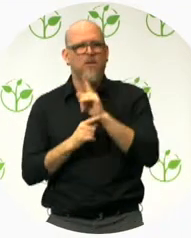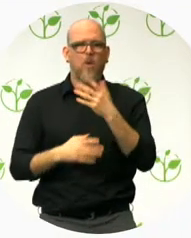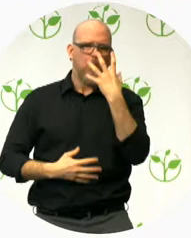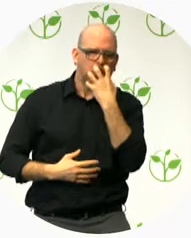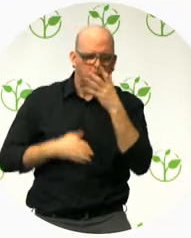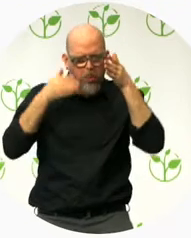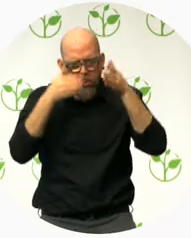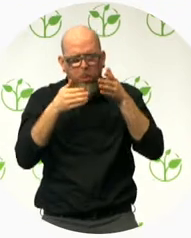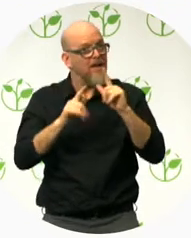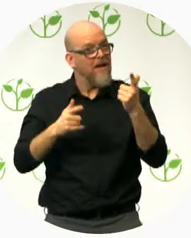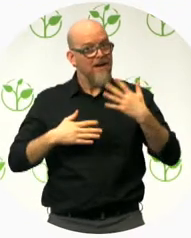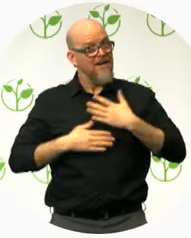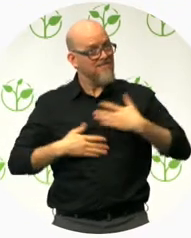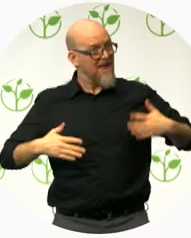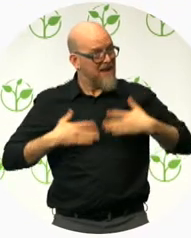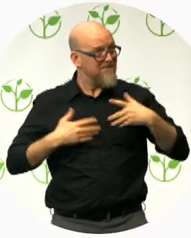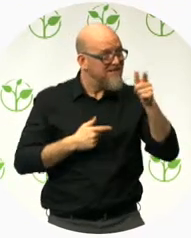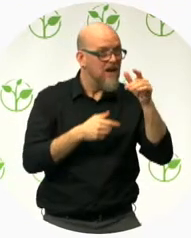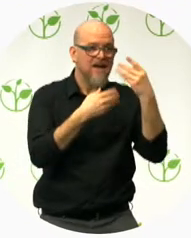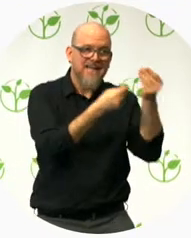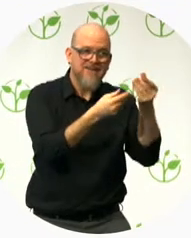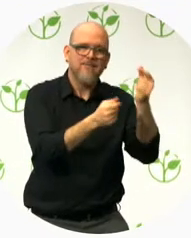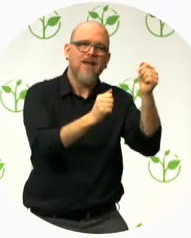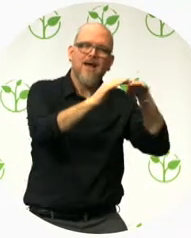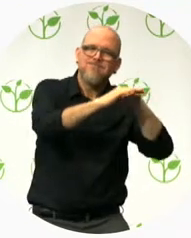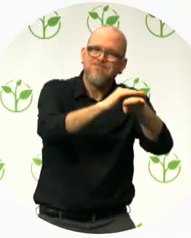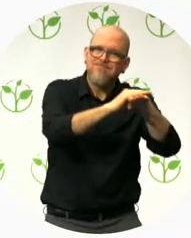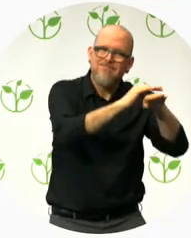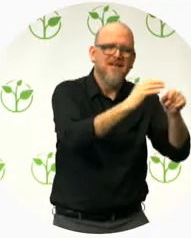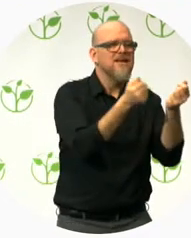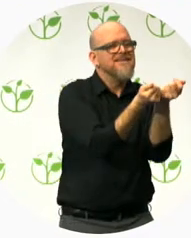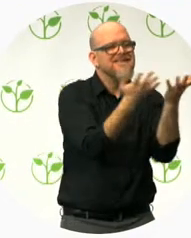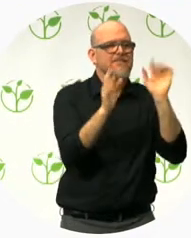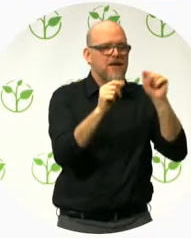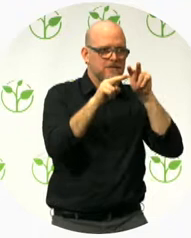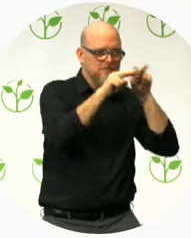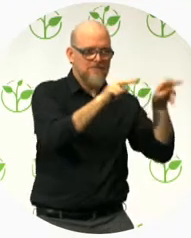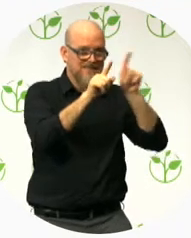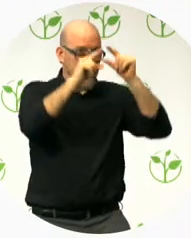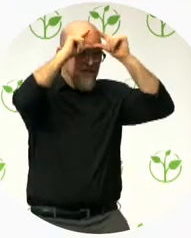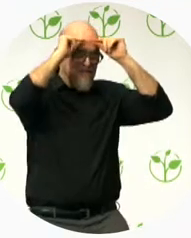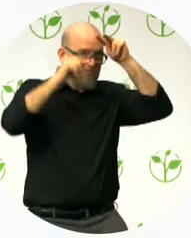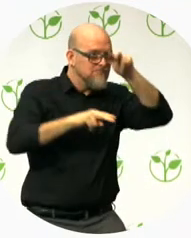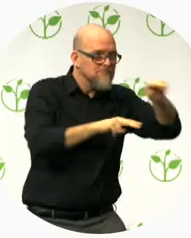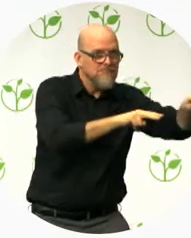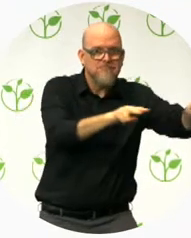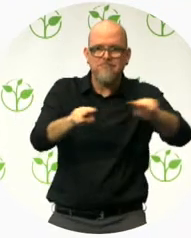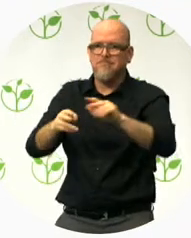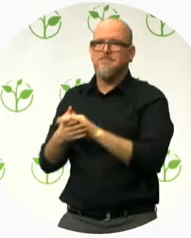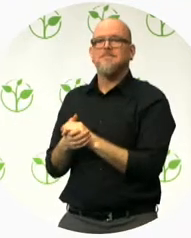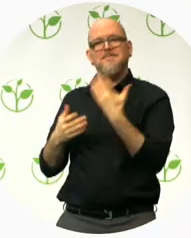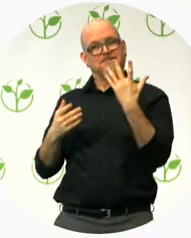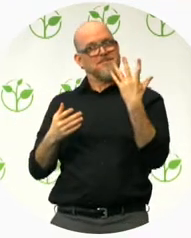and well-being in general. We do have inclusion. At that point, we can really talk about